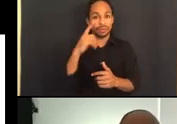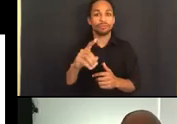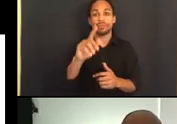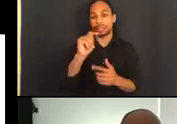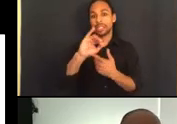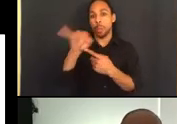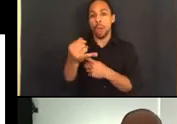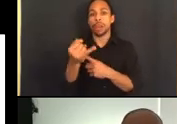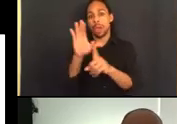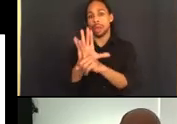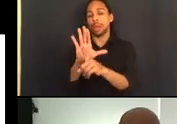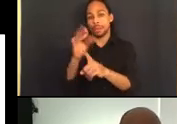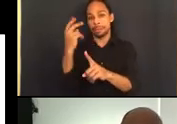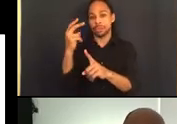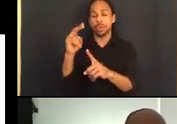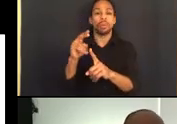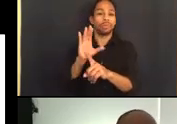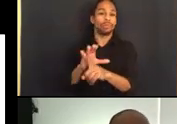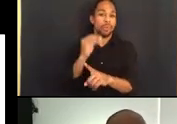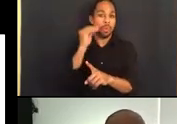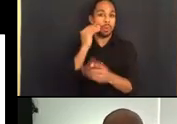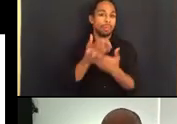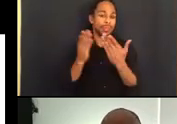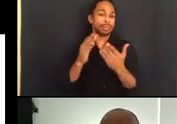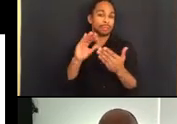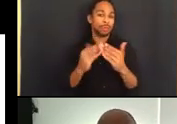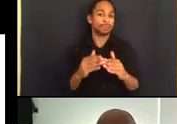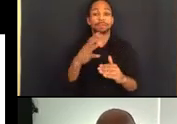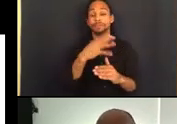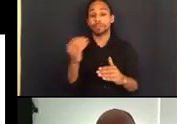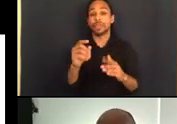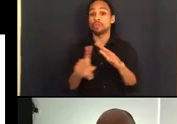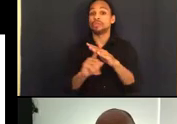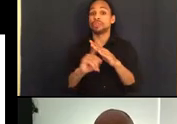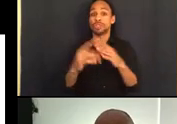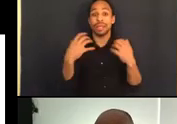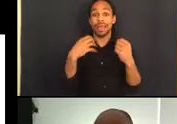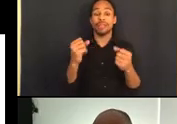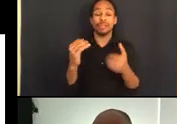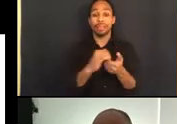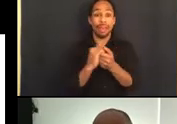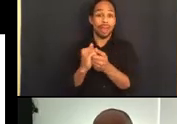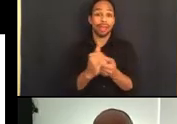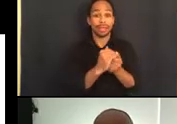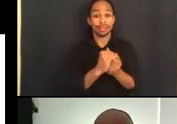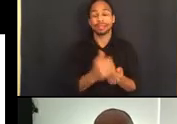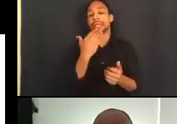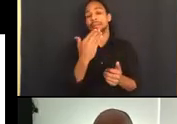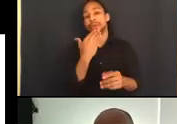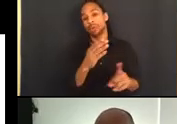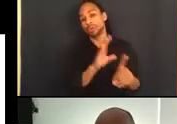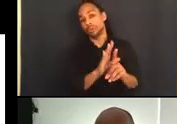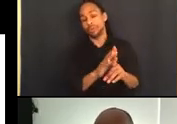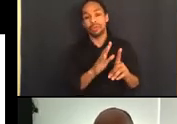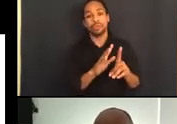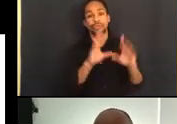been, of course, ignored during this time. And the Refugee Health Alliance, thanks to the great work of countless health professionals, has also pursued a